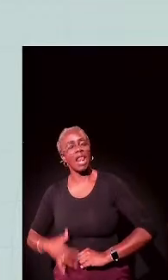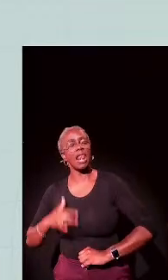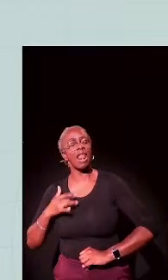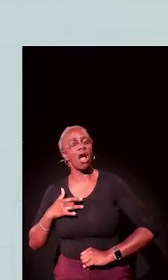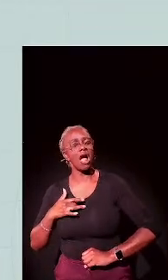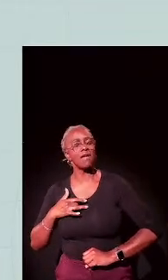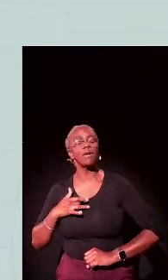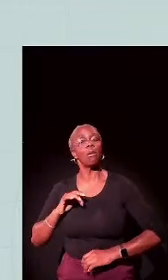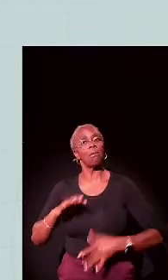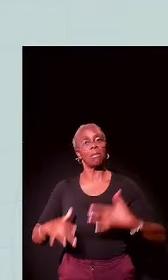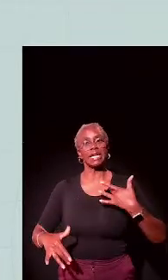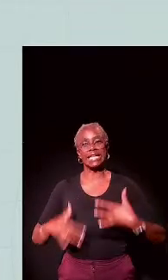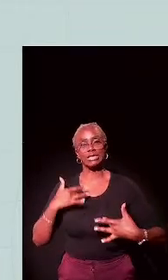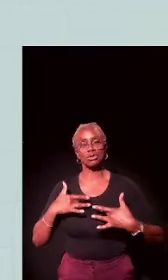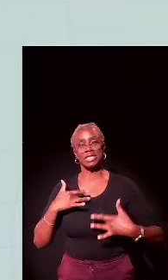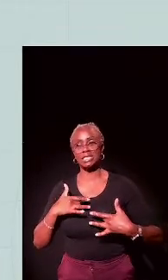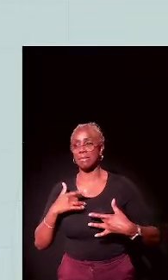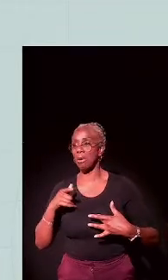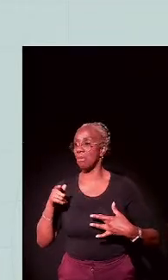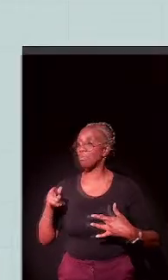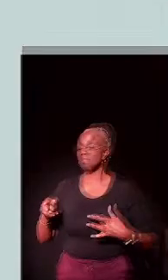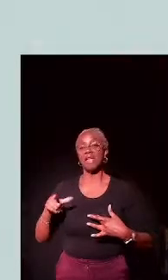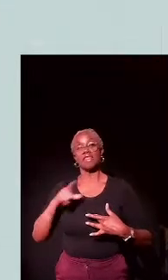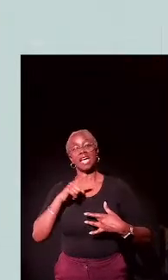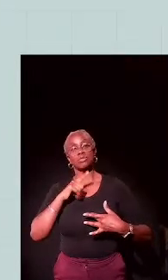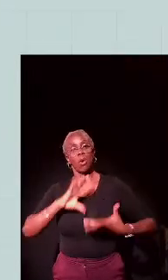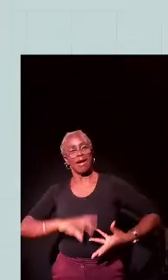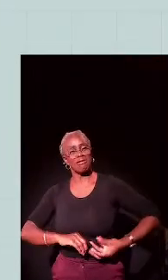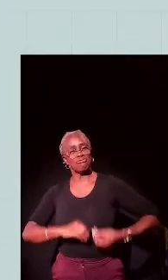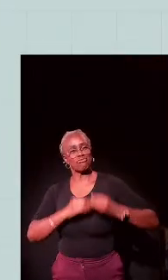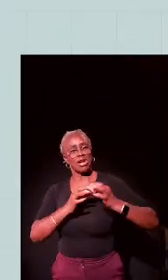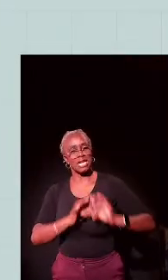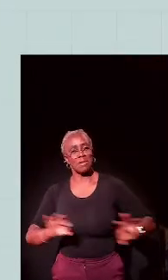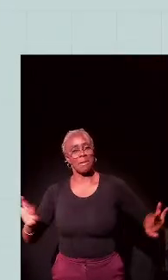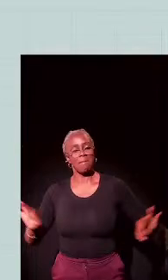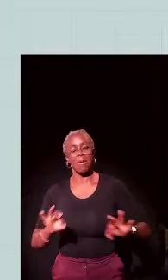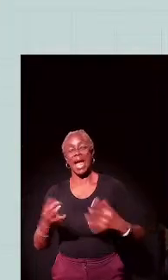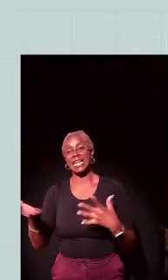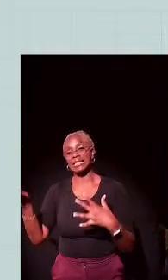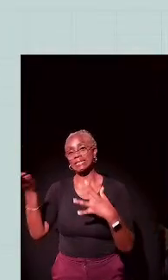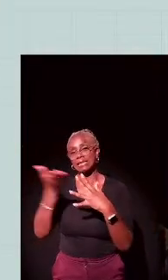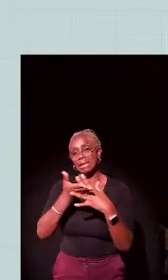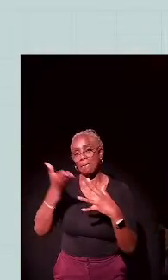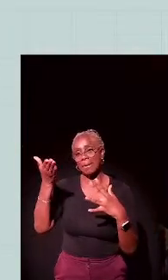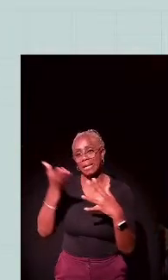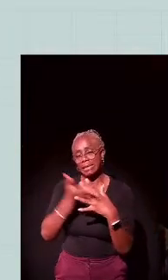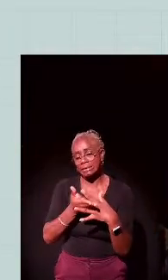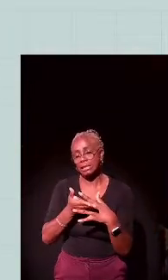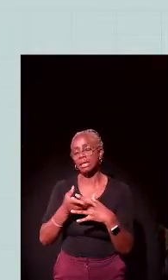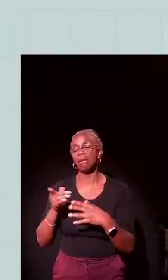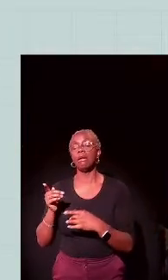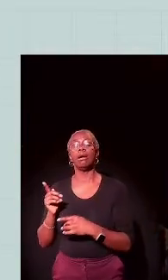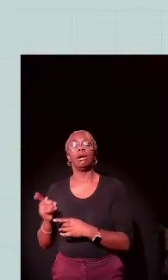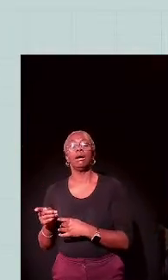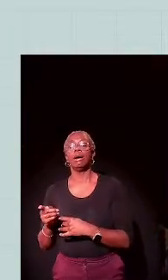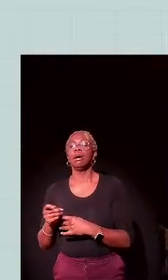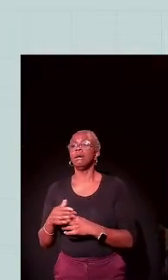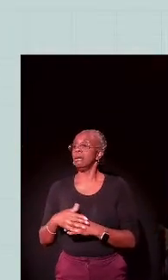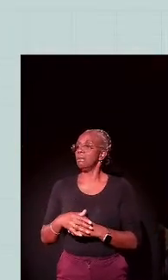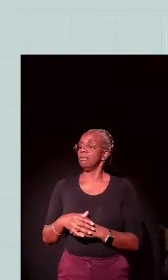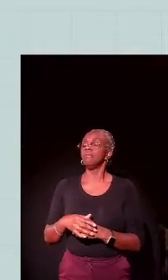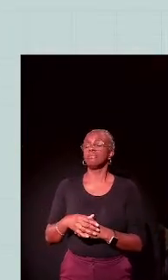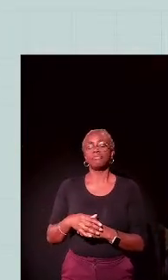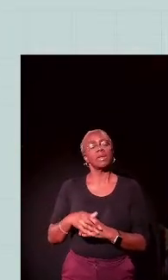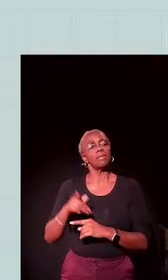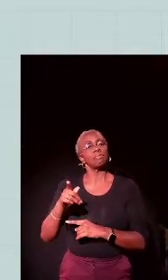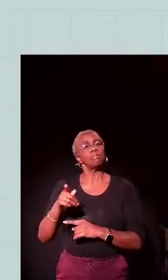insight, which led me to this space of music and accessibility needs. So the question I really asked with that